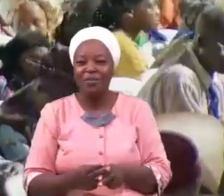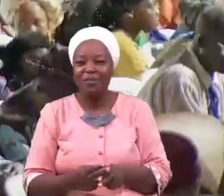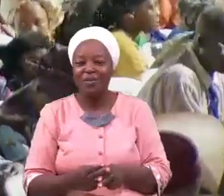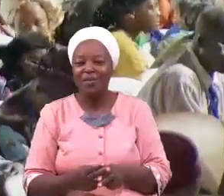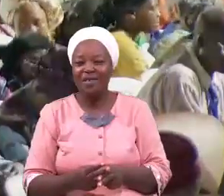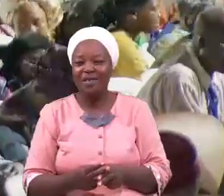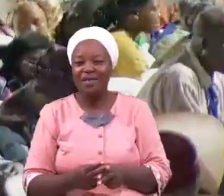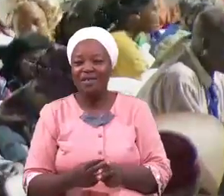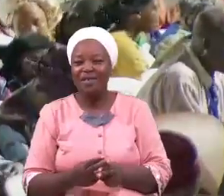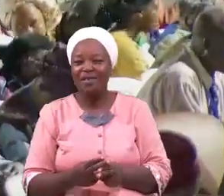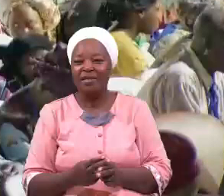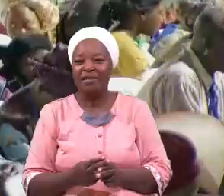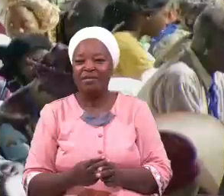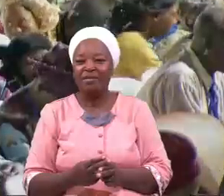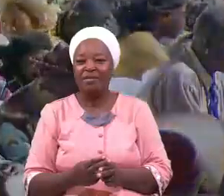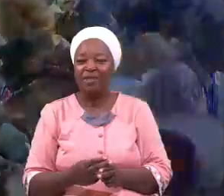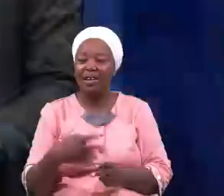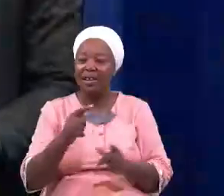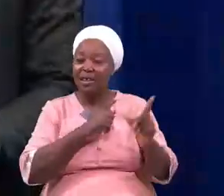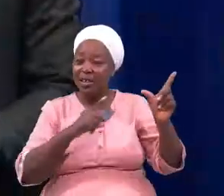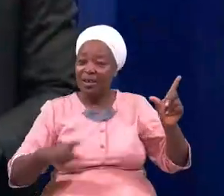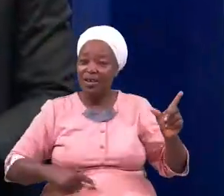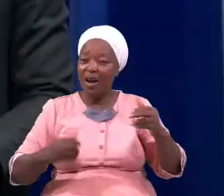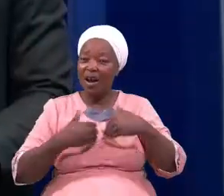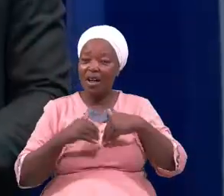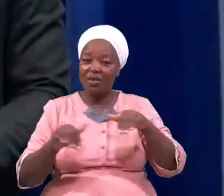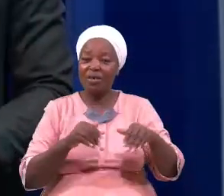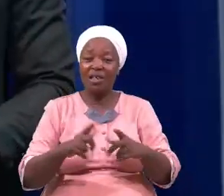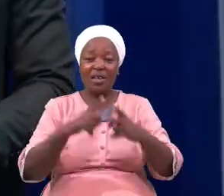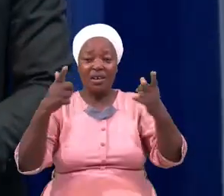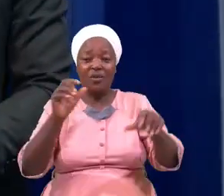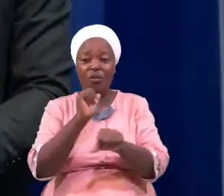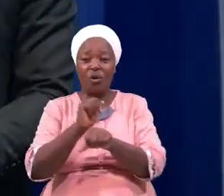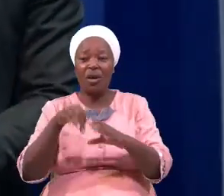Félicitations. The Lord has done great work in your life.